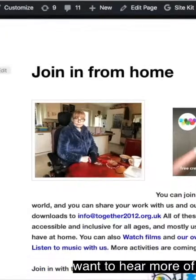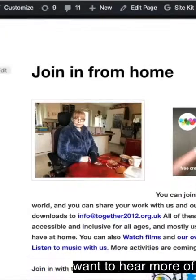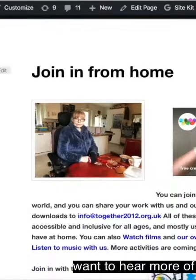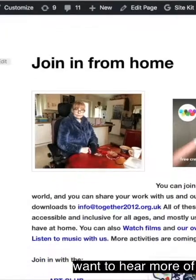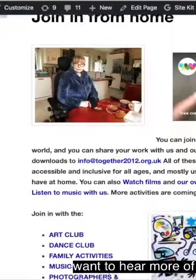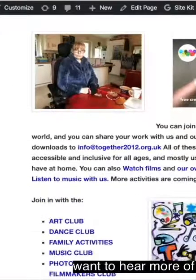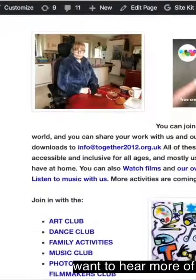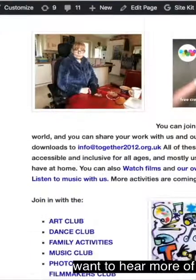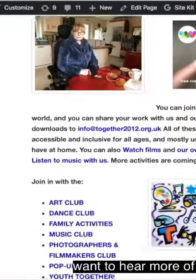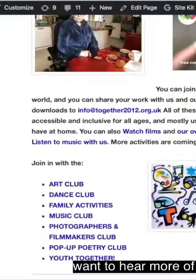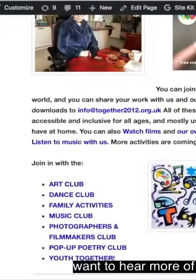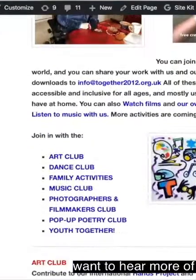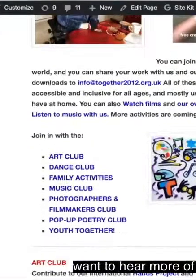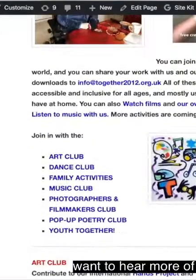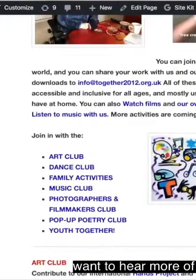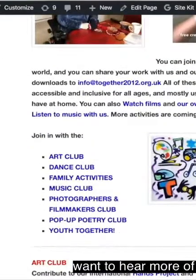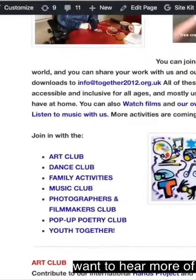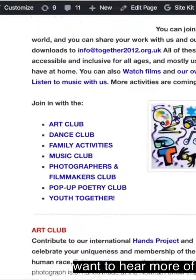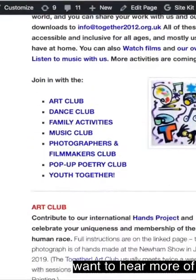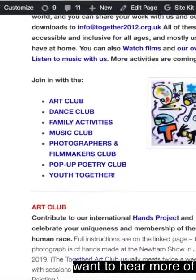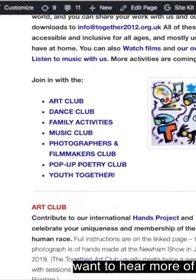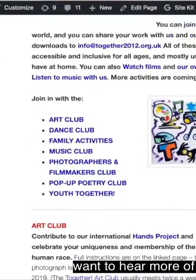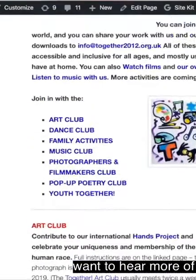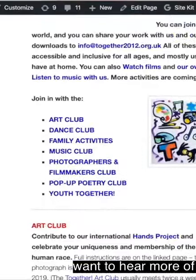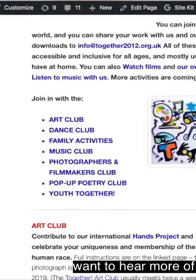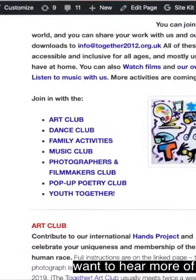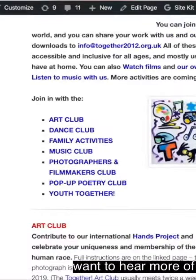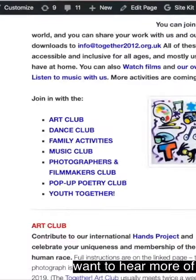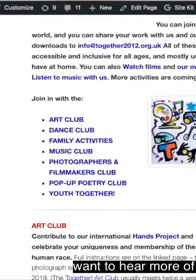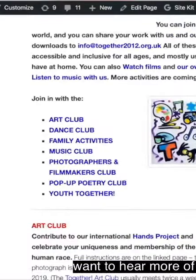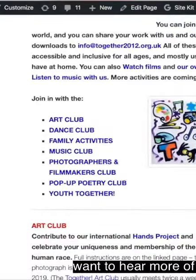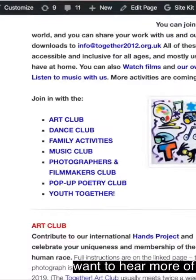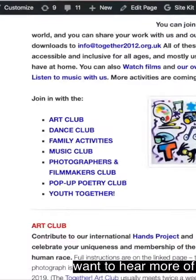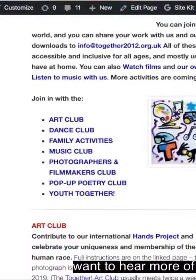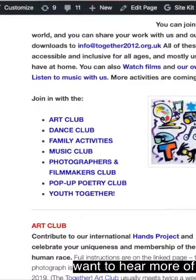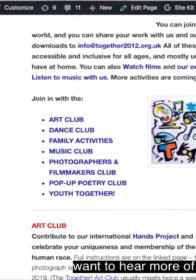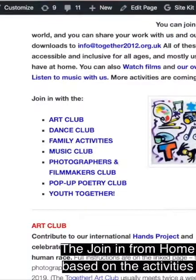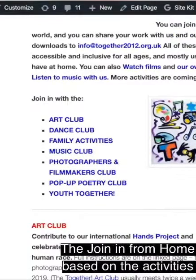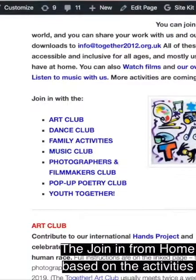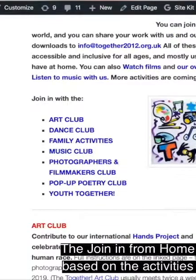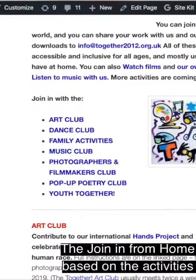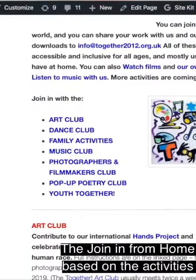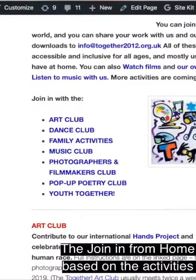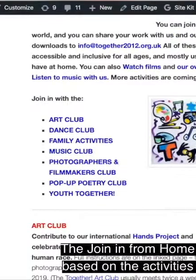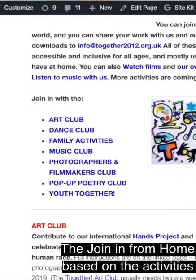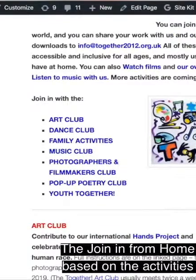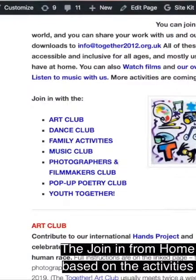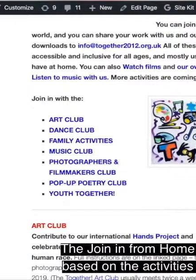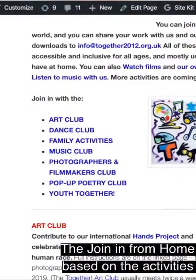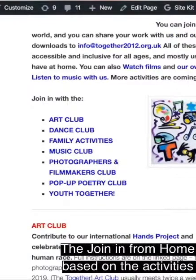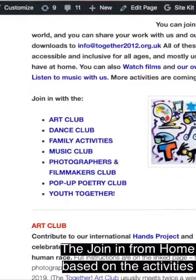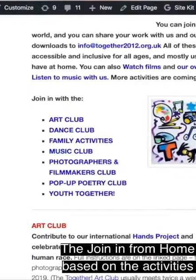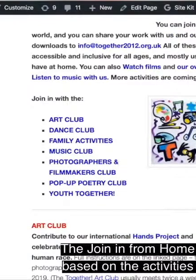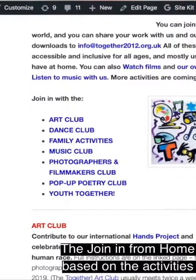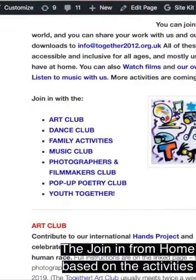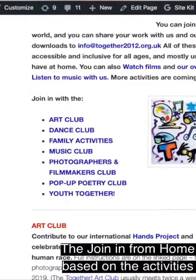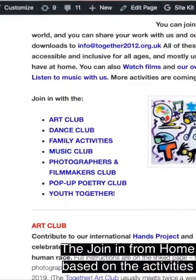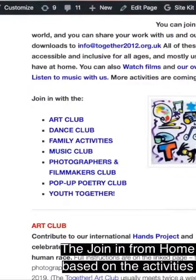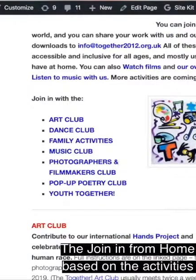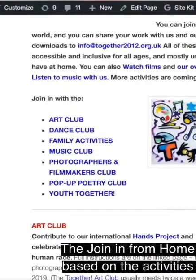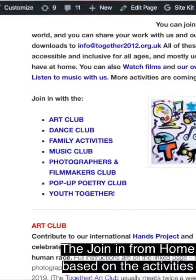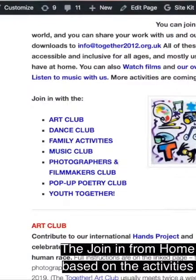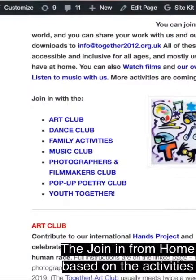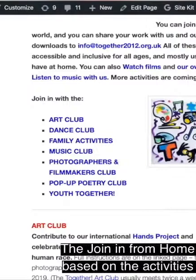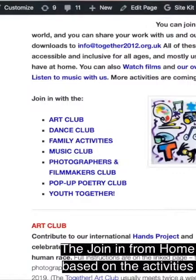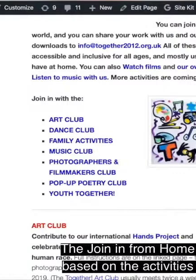content. The Join In From Home programme is based on